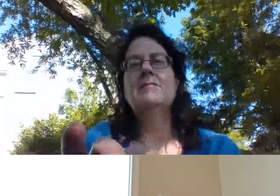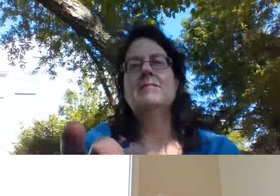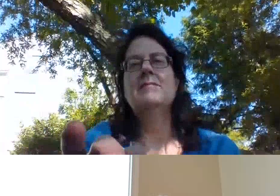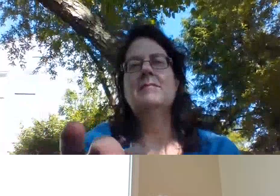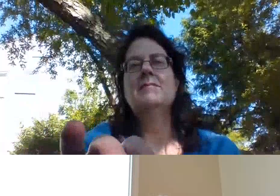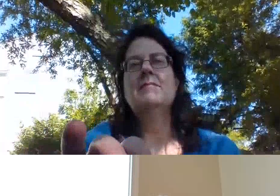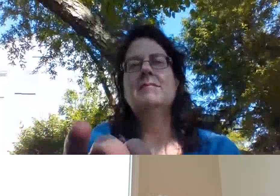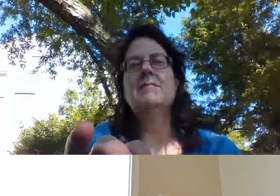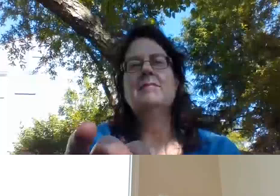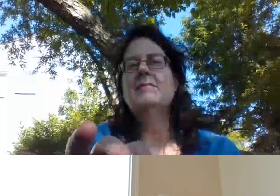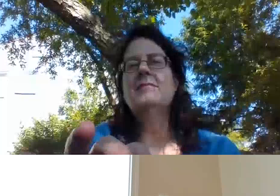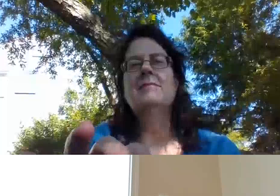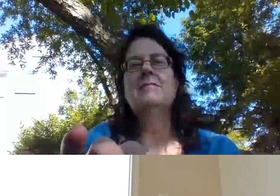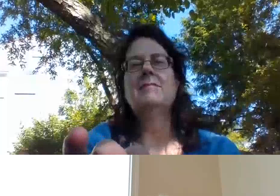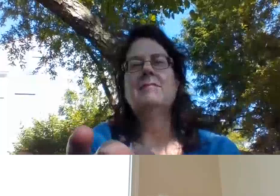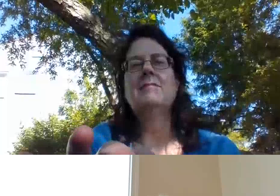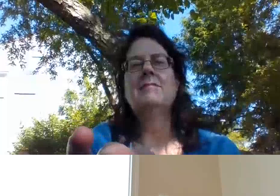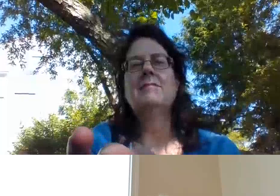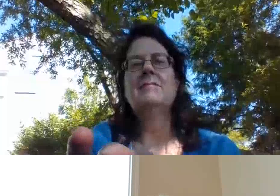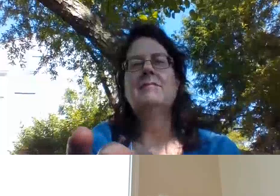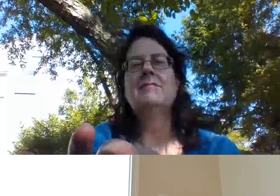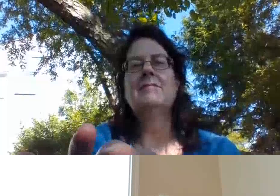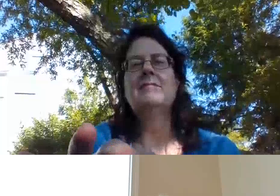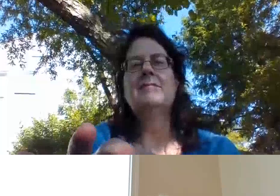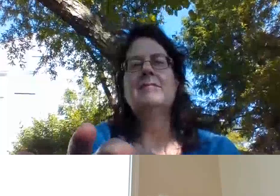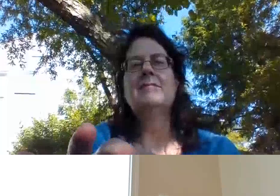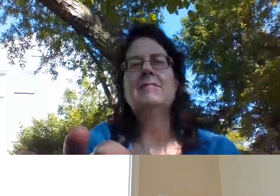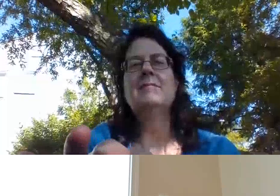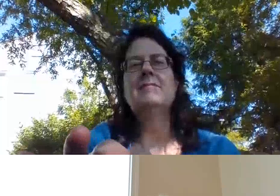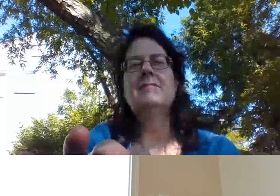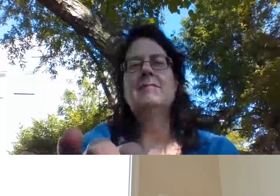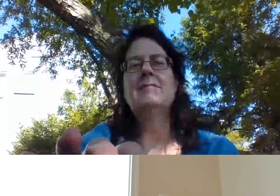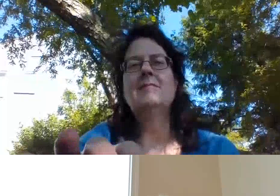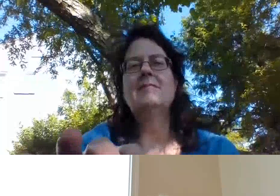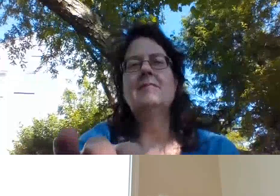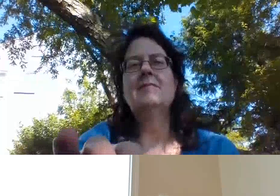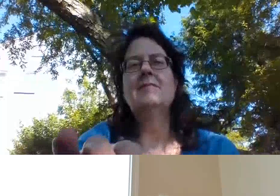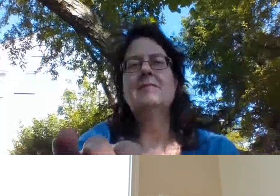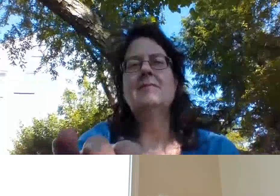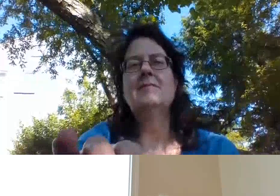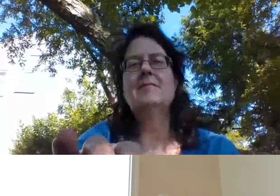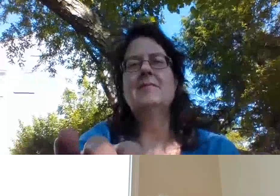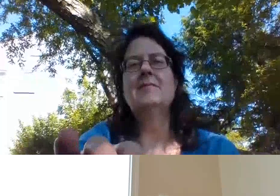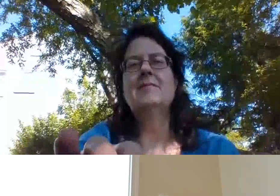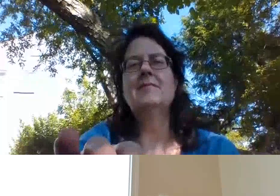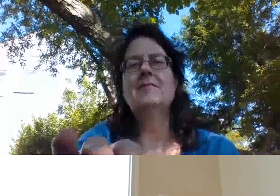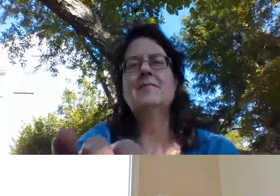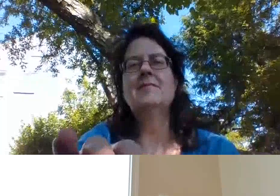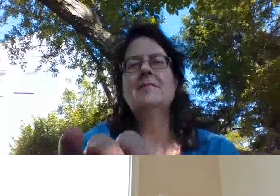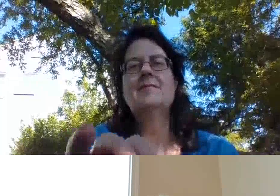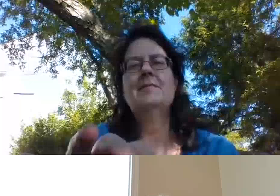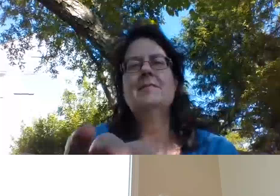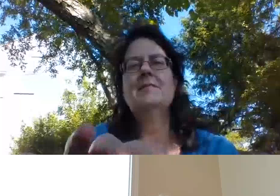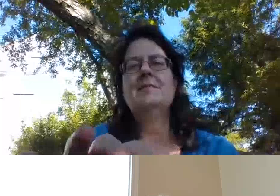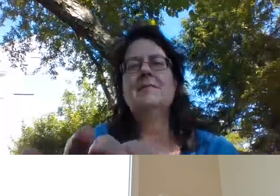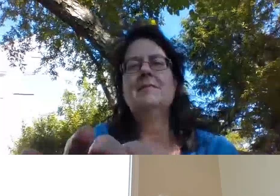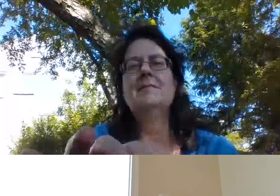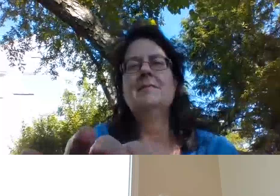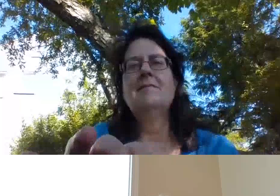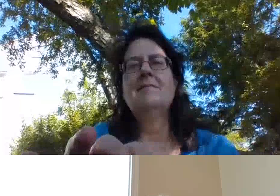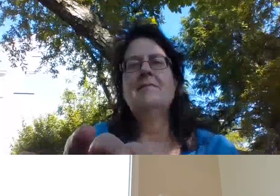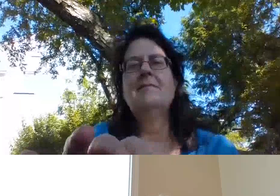so we're in a meeting, all right? And so you guys all kind of figured out, like, the layout. You should see 23 people, or at